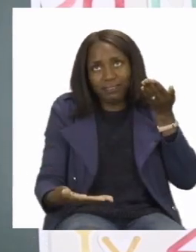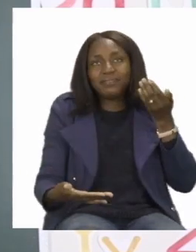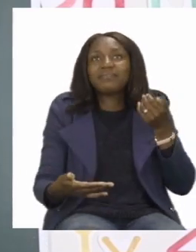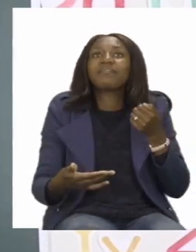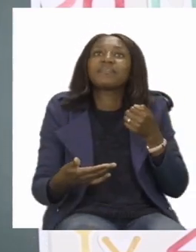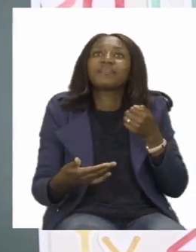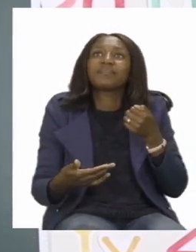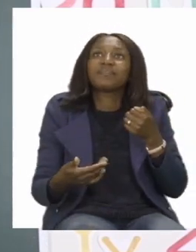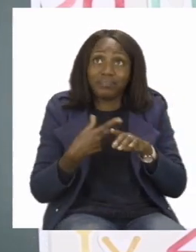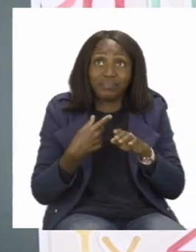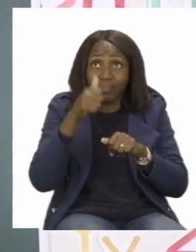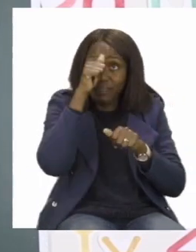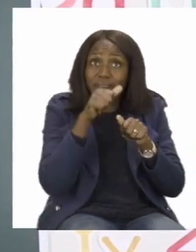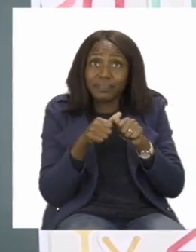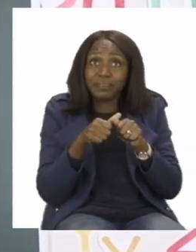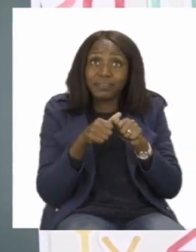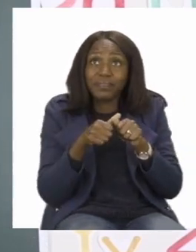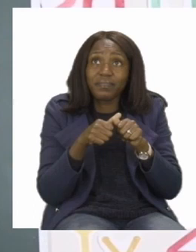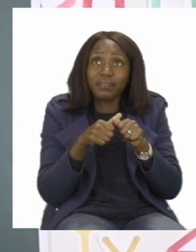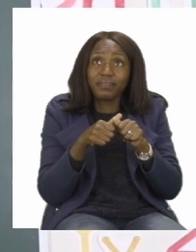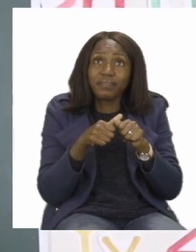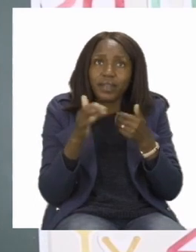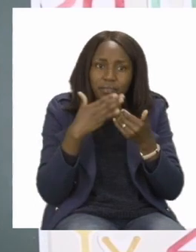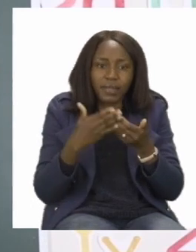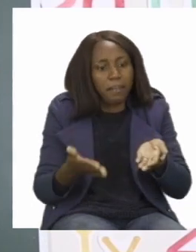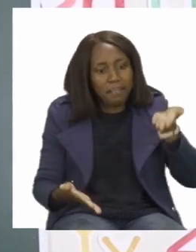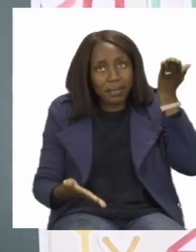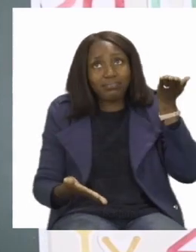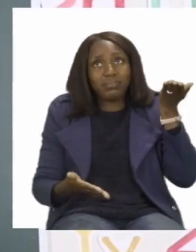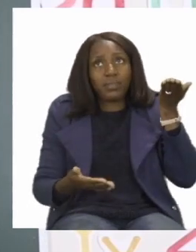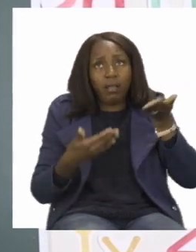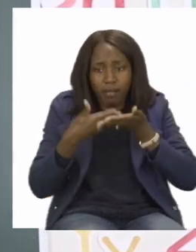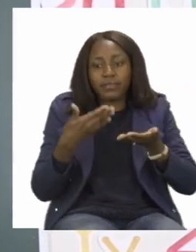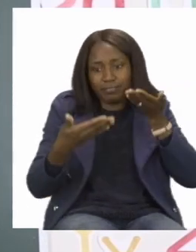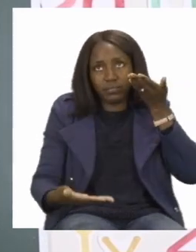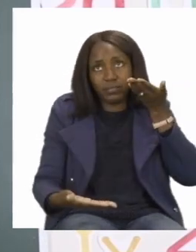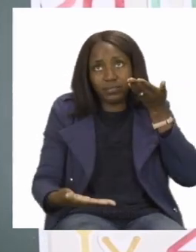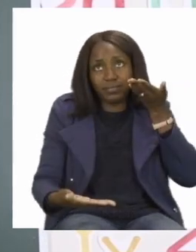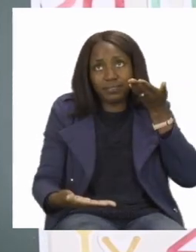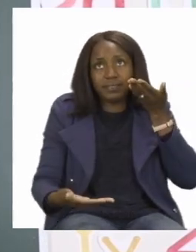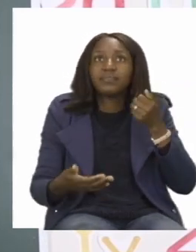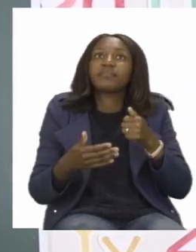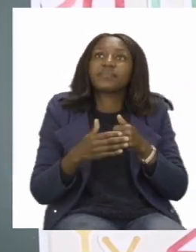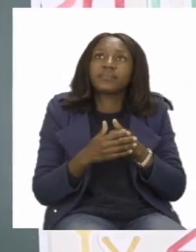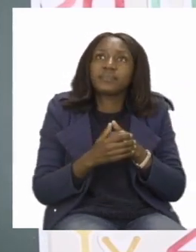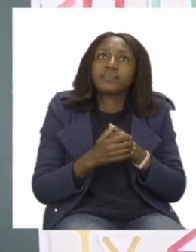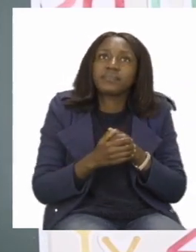the sanitizer is heavier than the counter, we can also say that the counter